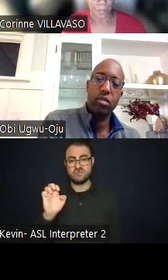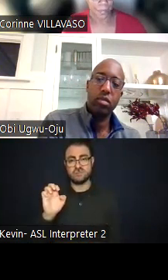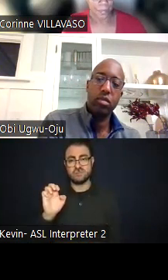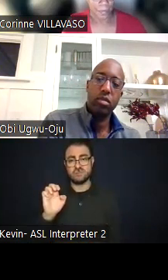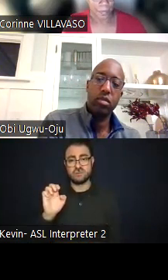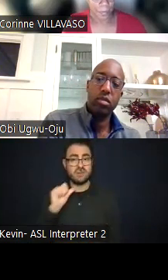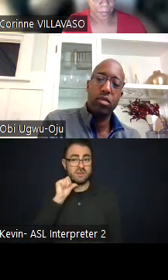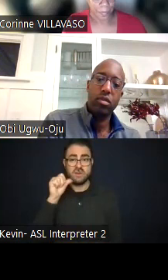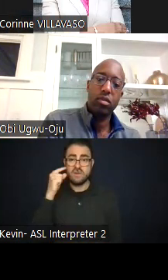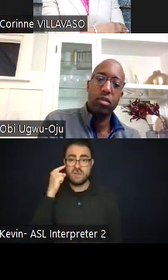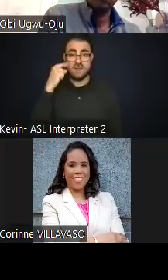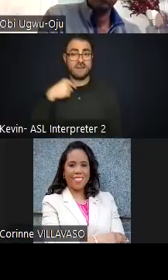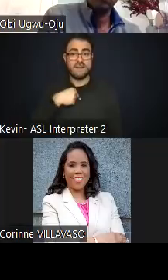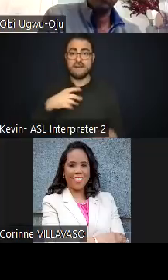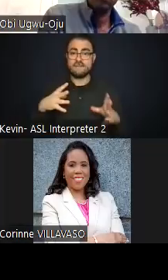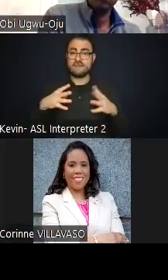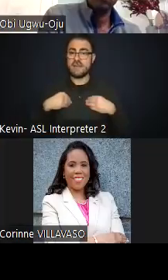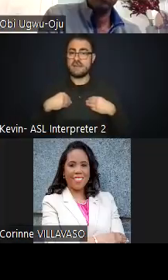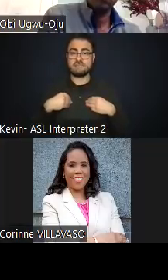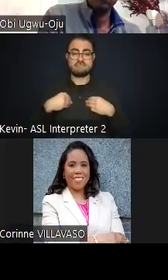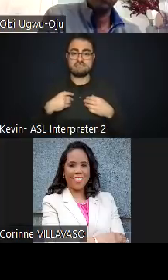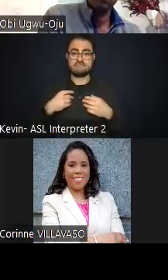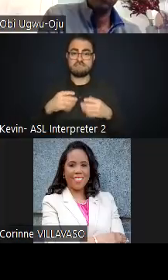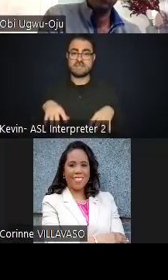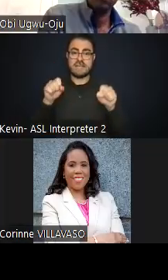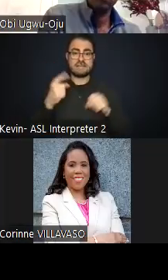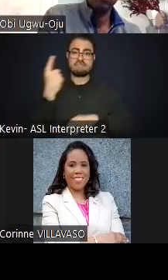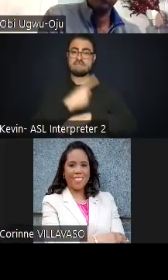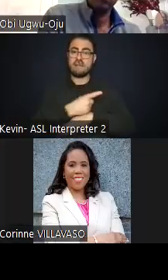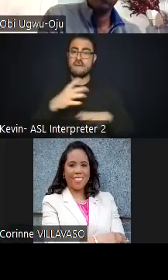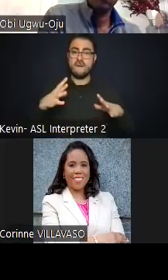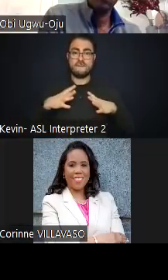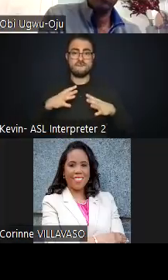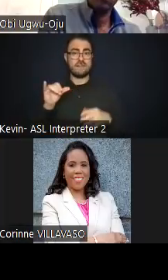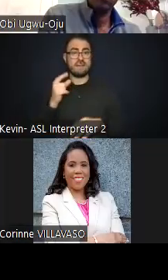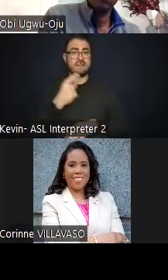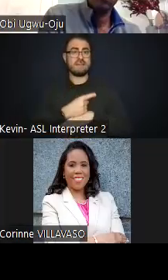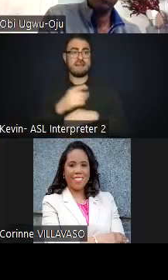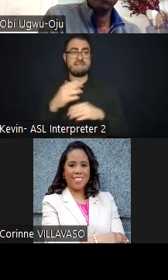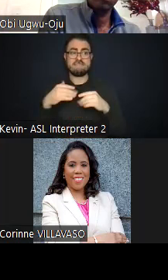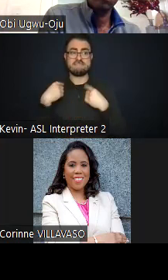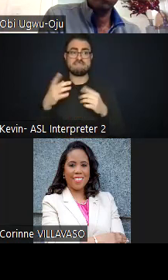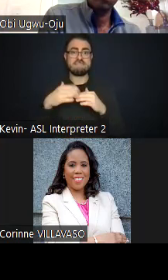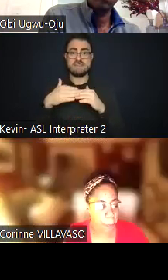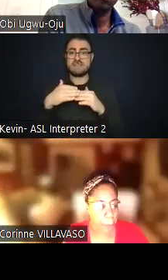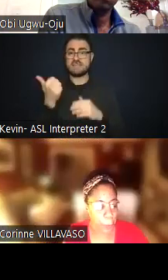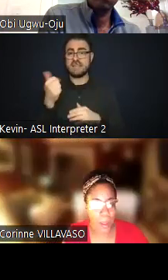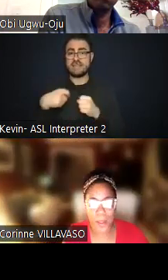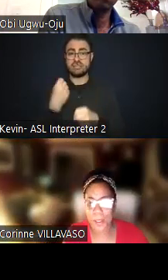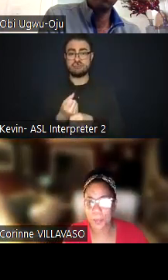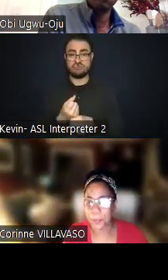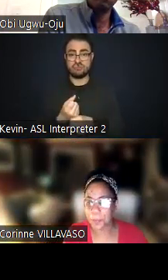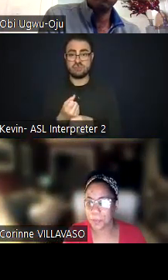think I've taken a day off like that in at least a decade. Like